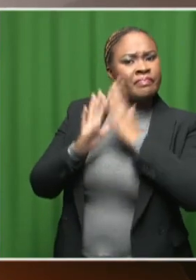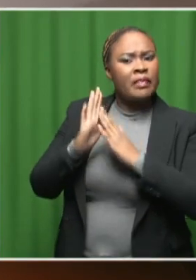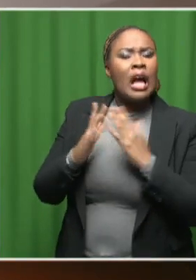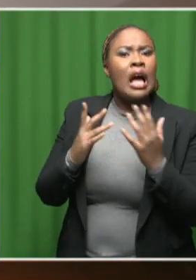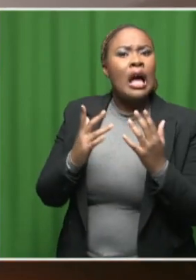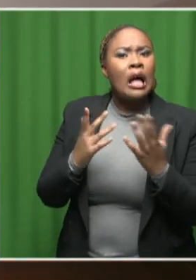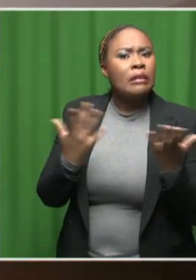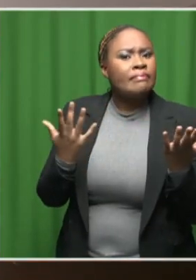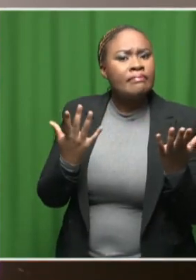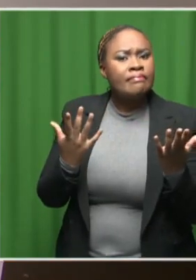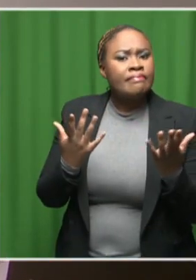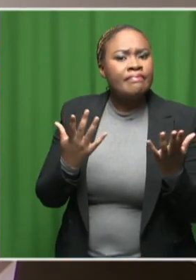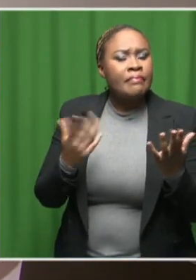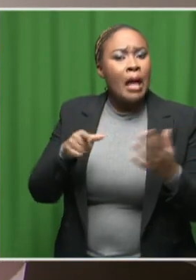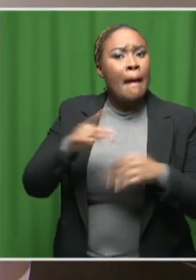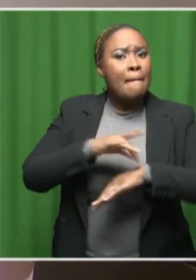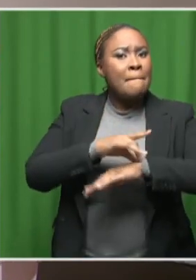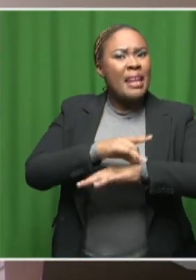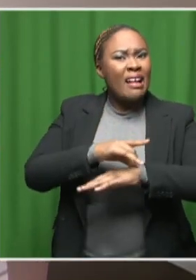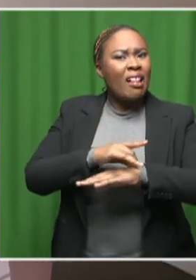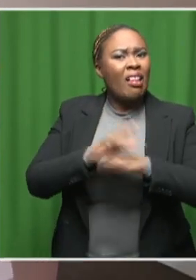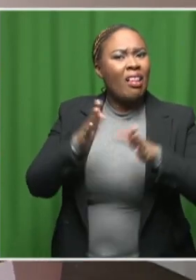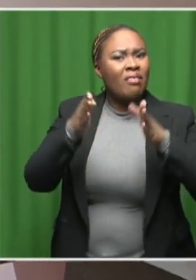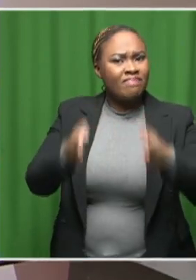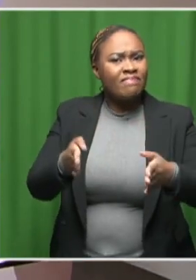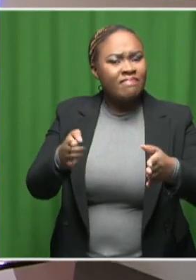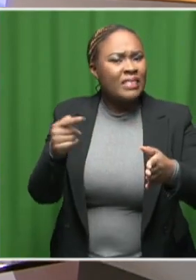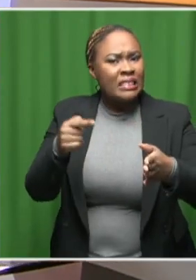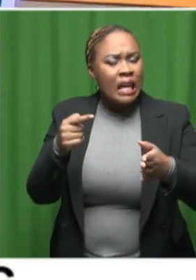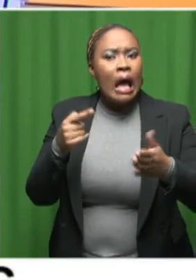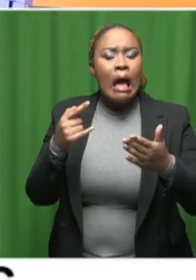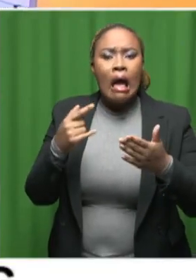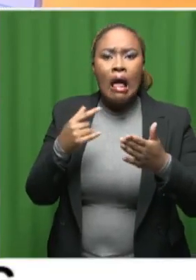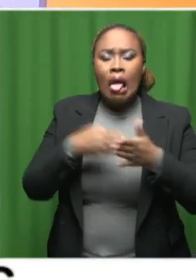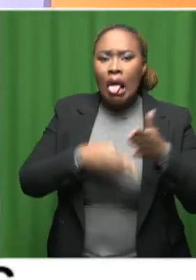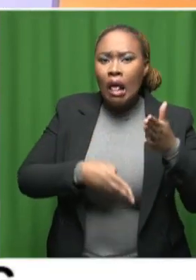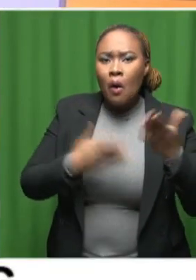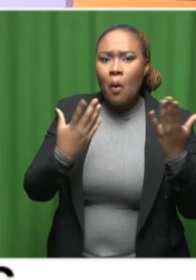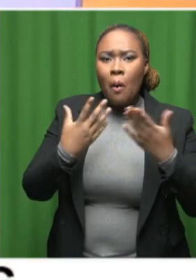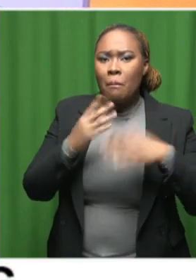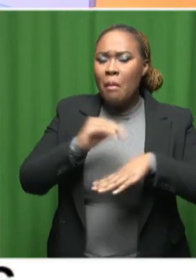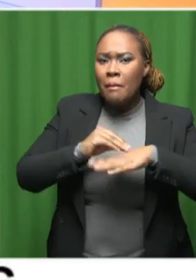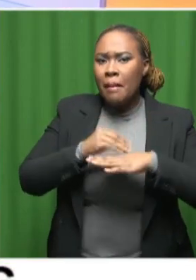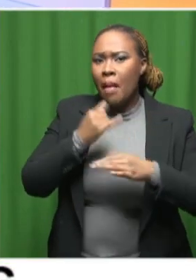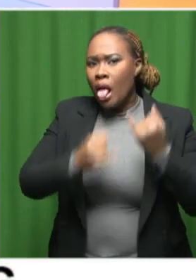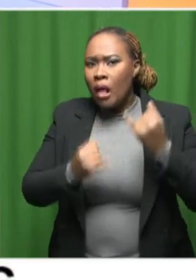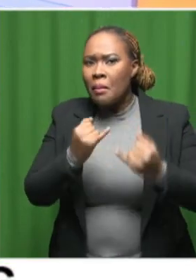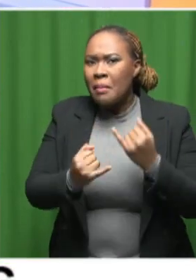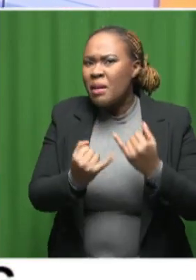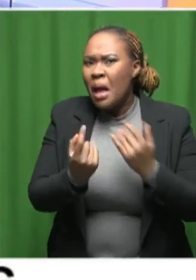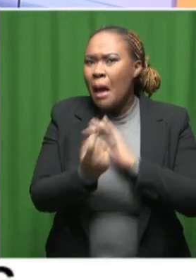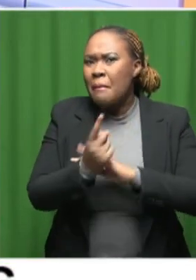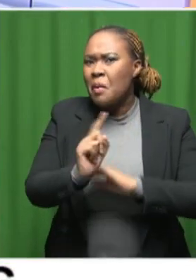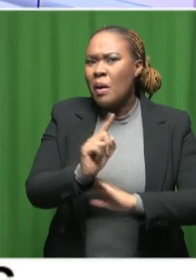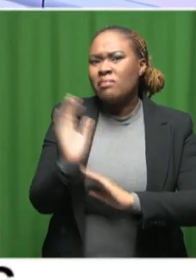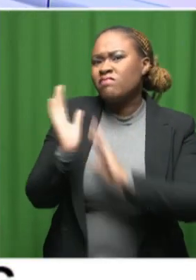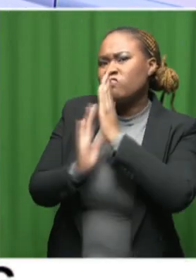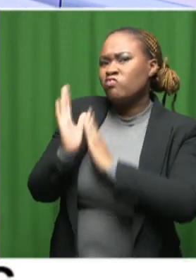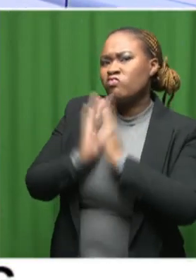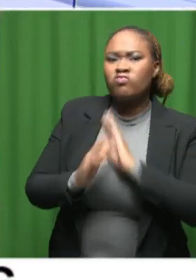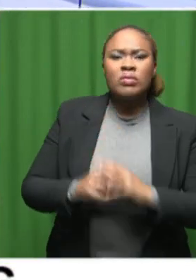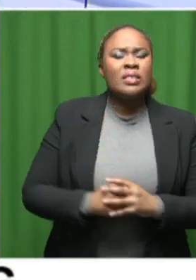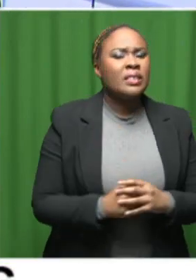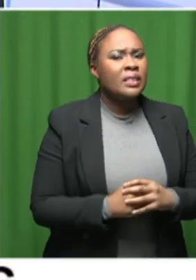errors that happen in the medical industry? Thank you, Lebo. Firstly, it's a really substantial